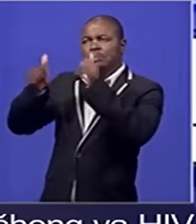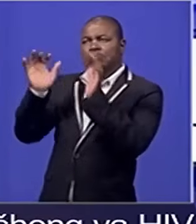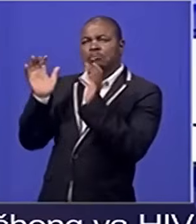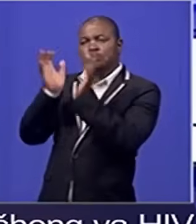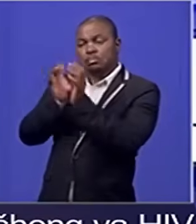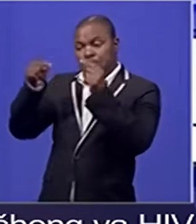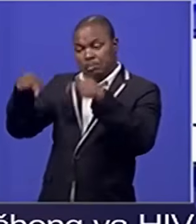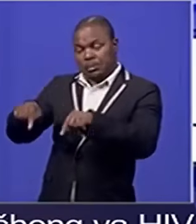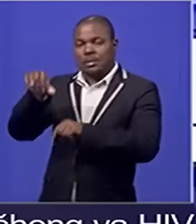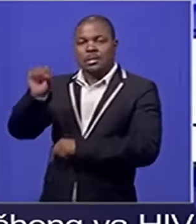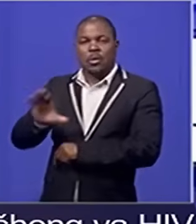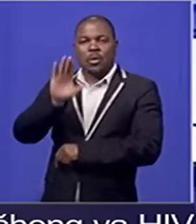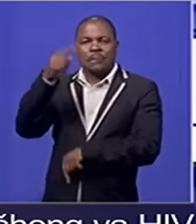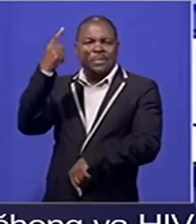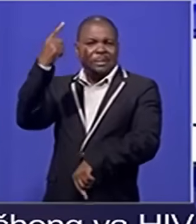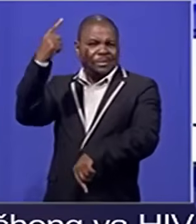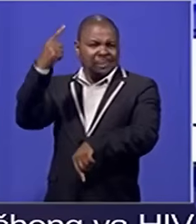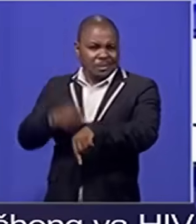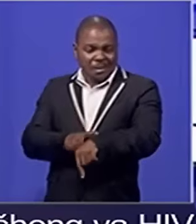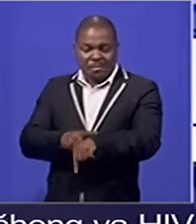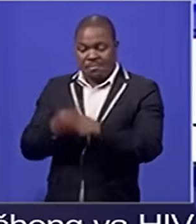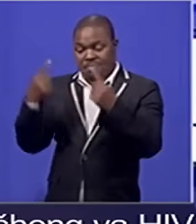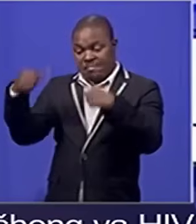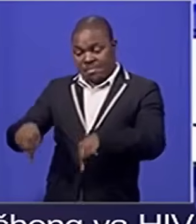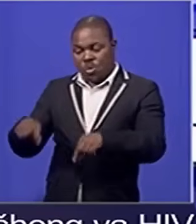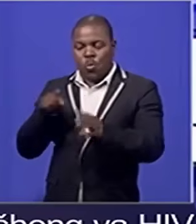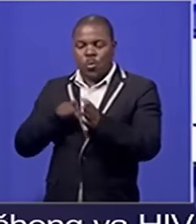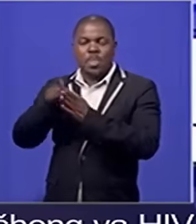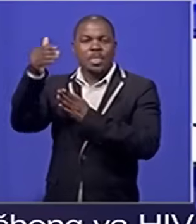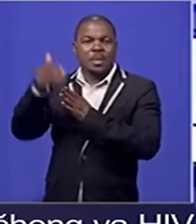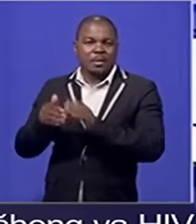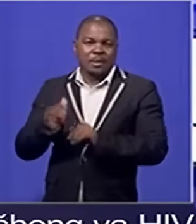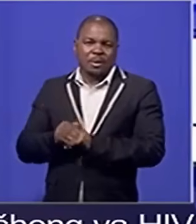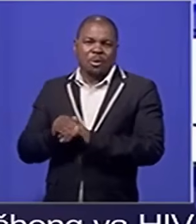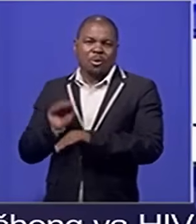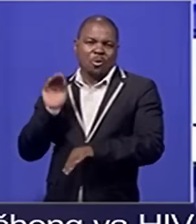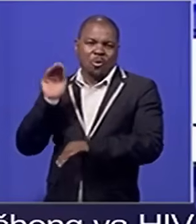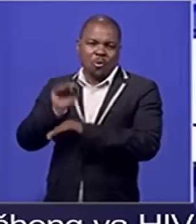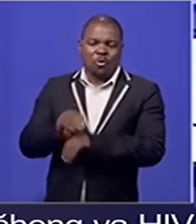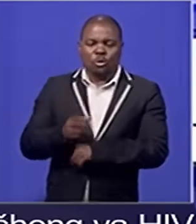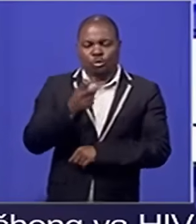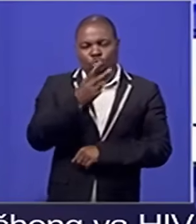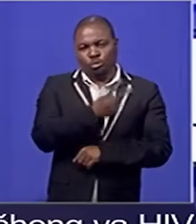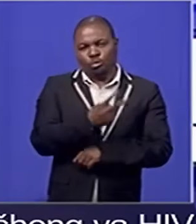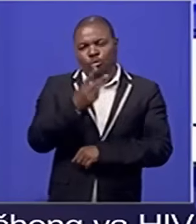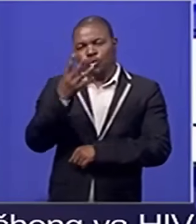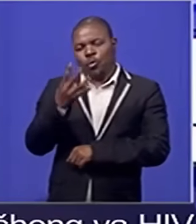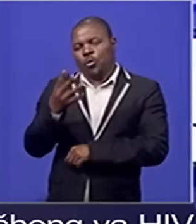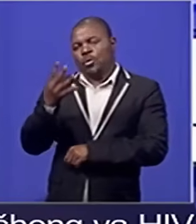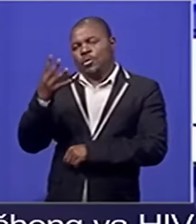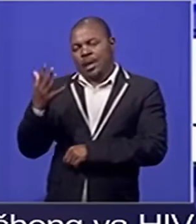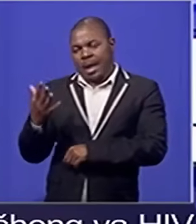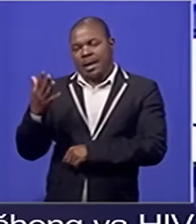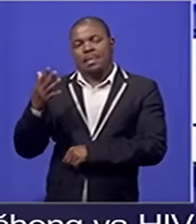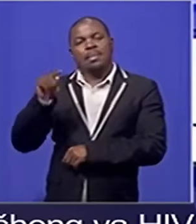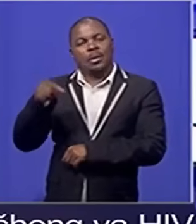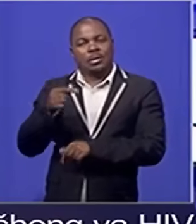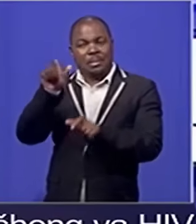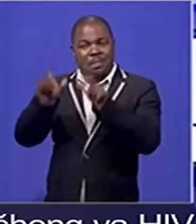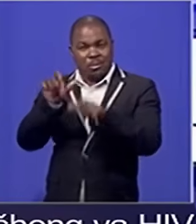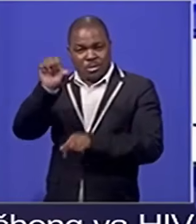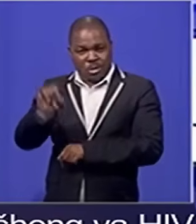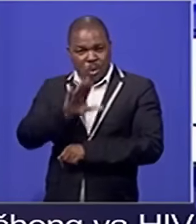ka Afrika la mathomothomo mo mafelong a beke. Batho ba go balelwa dikete tše 240 ka Afrika Borwa